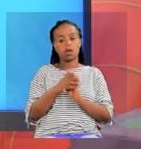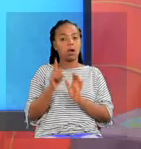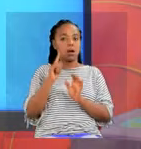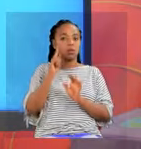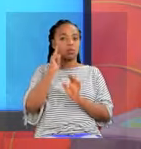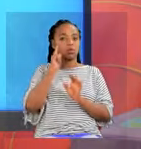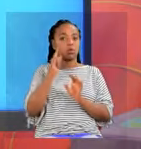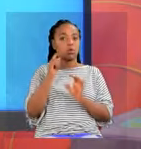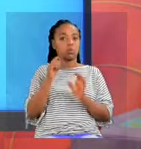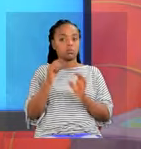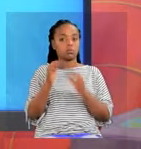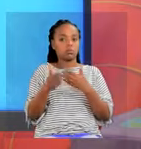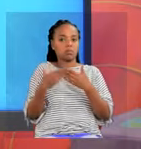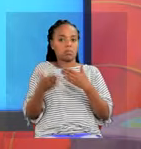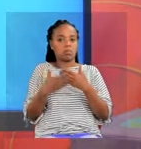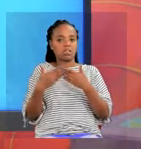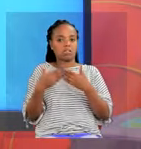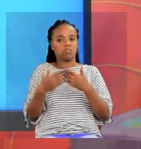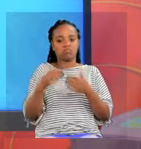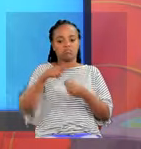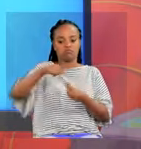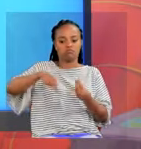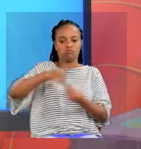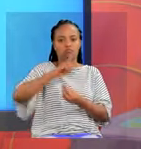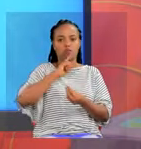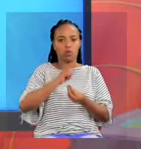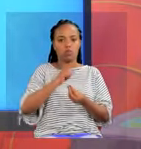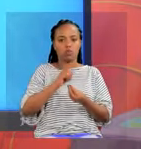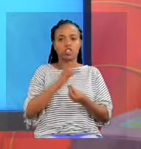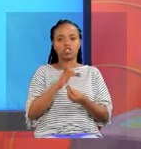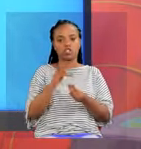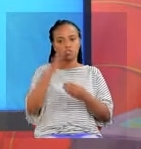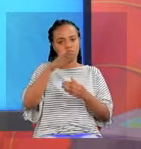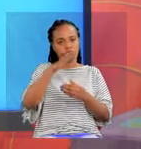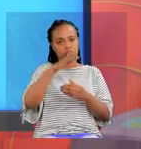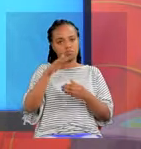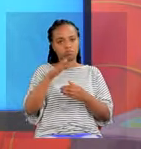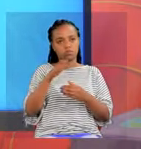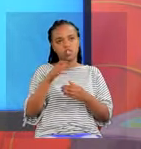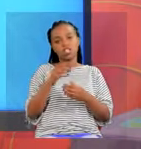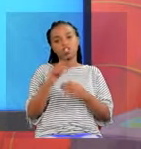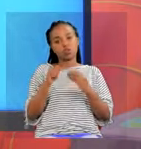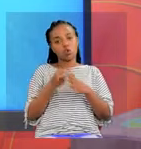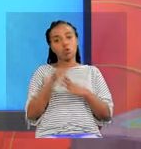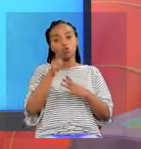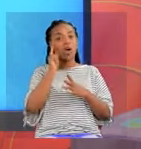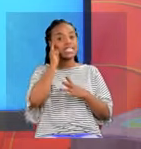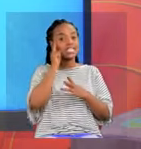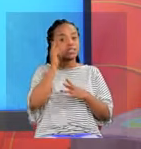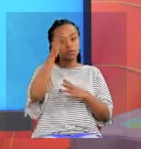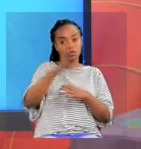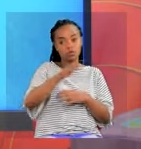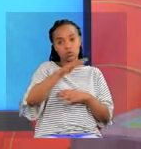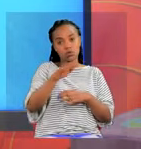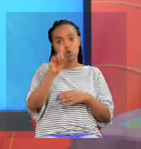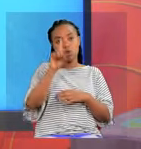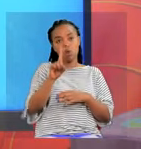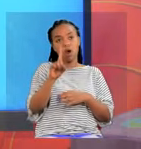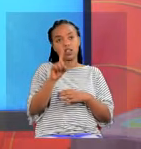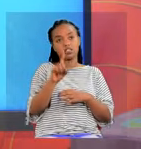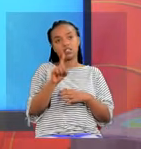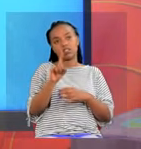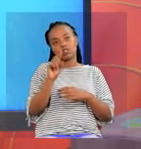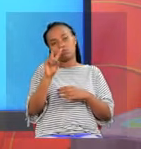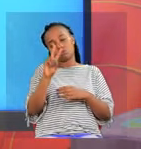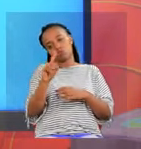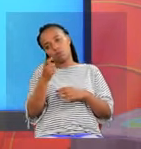considering the coordinate, simply rough sketch. Assume this point, the diameter pass, the endpoints of diameter, one is 2 comma 2, the other